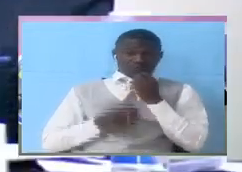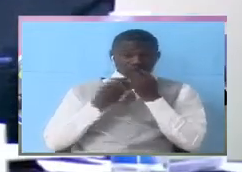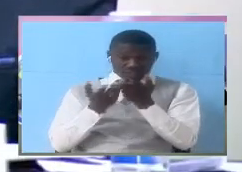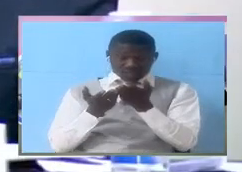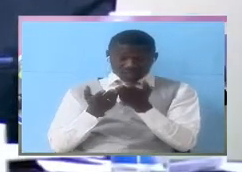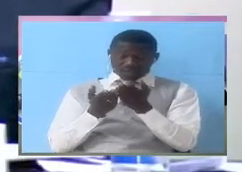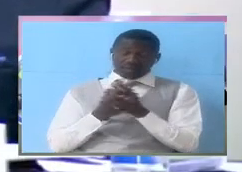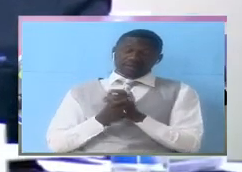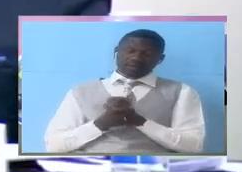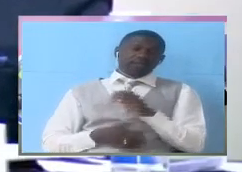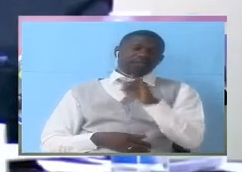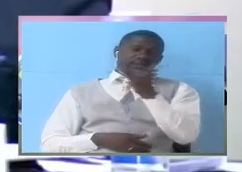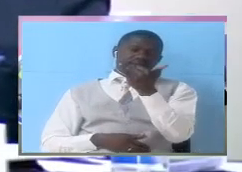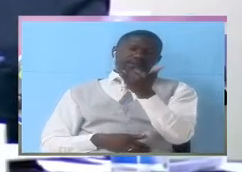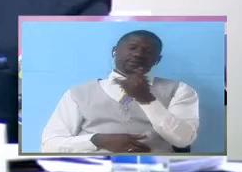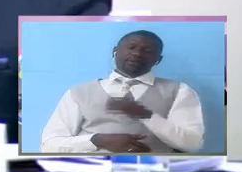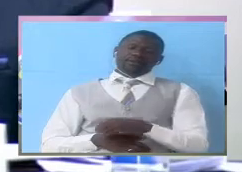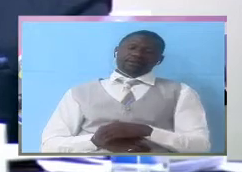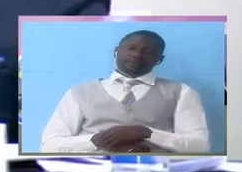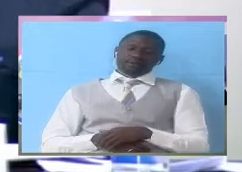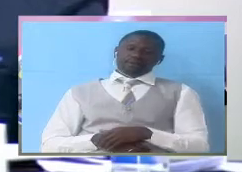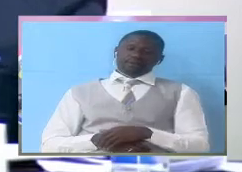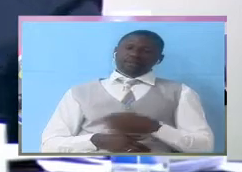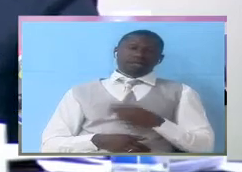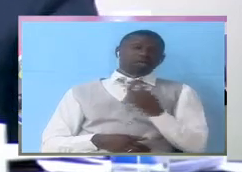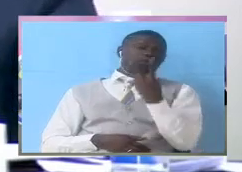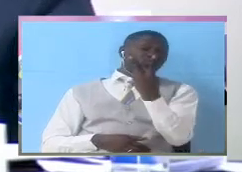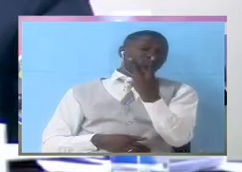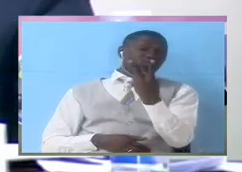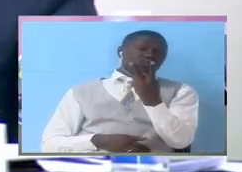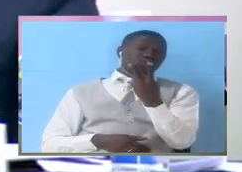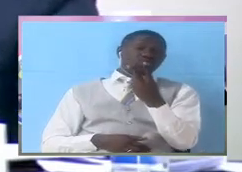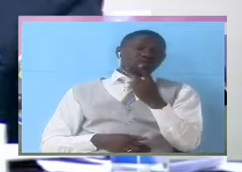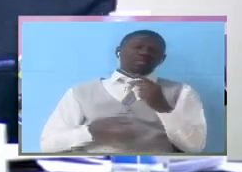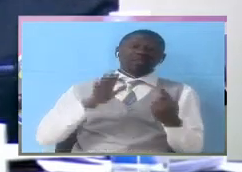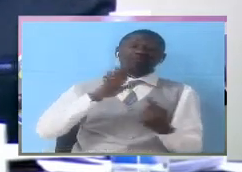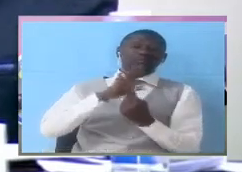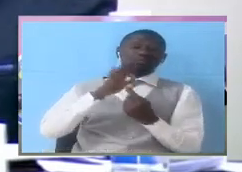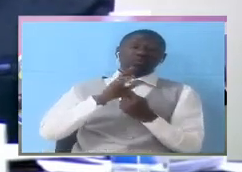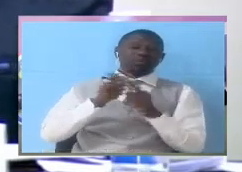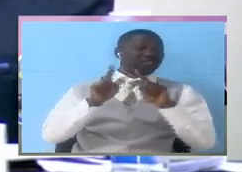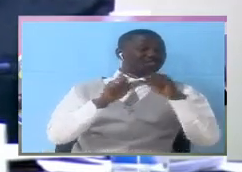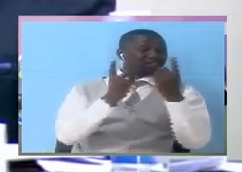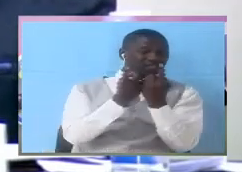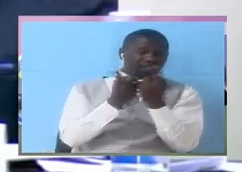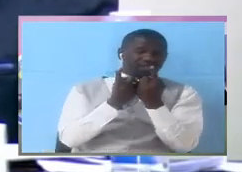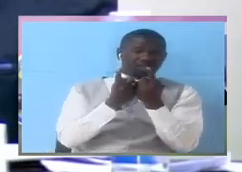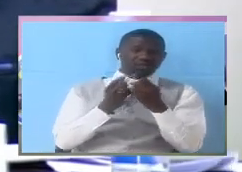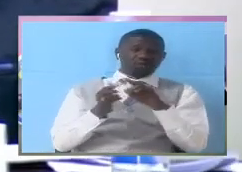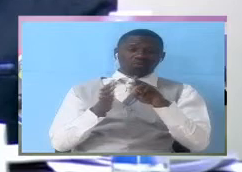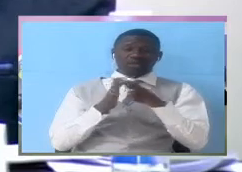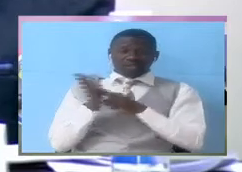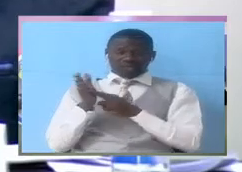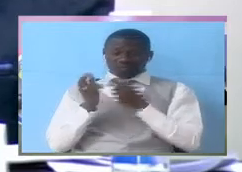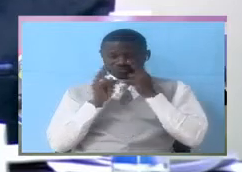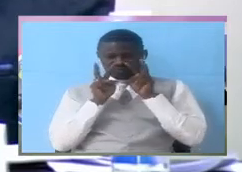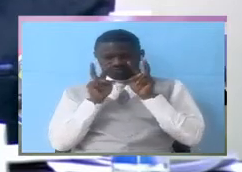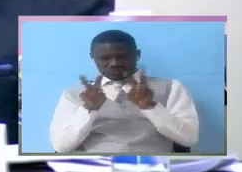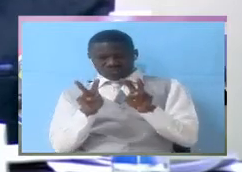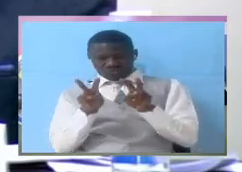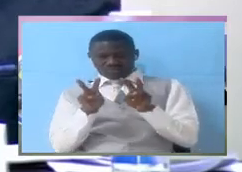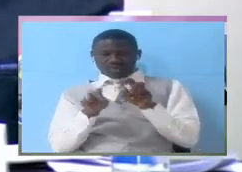There are two important elements that we need to look into in that. Amna ci ñaari fanna yo xamne nak war nañ ko